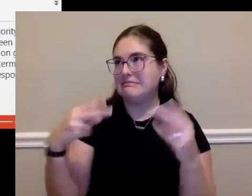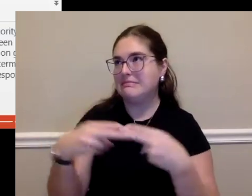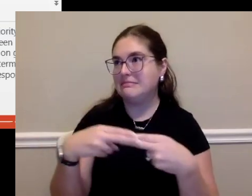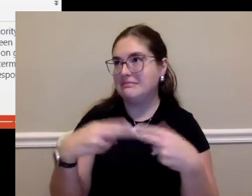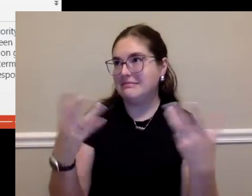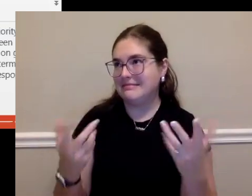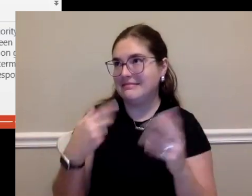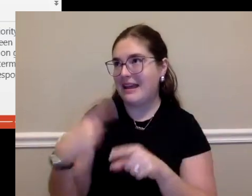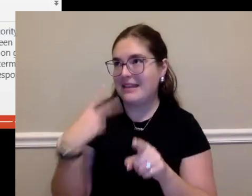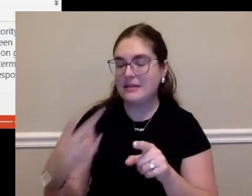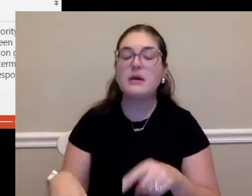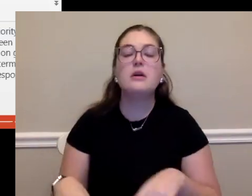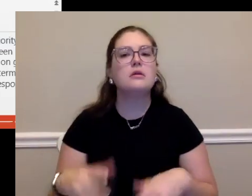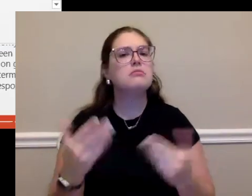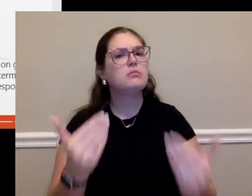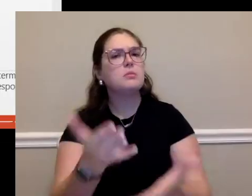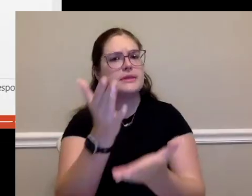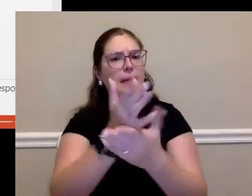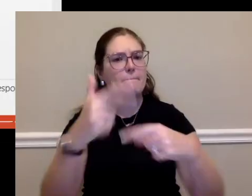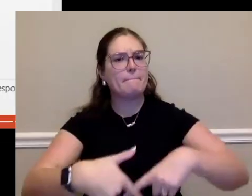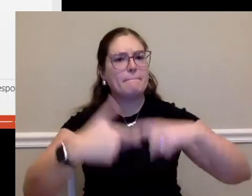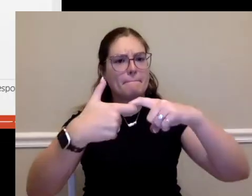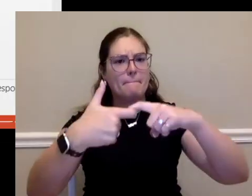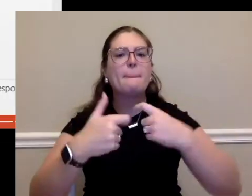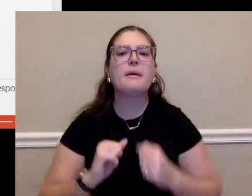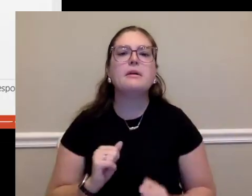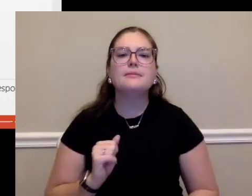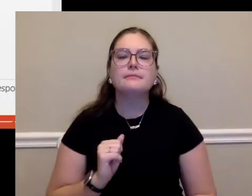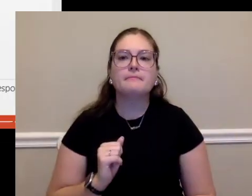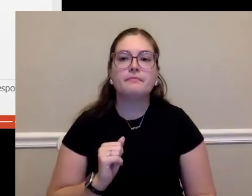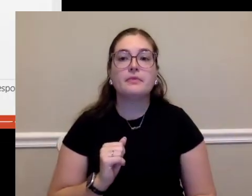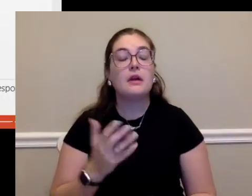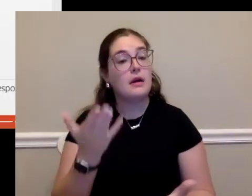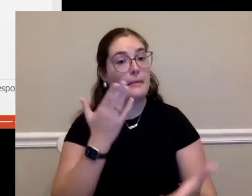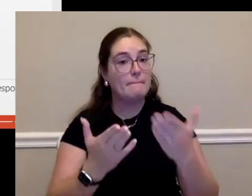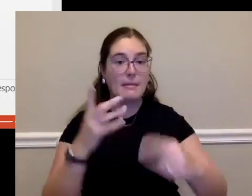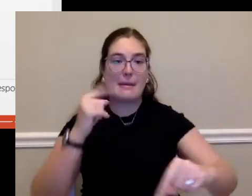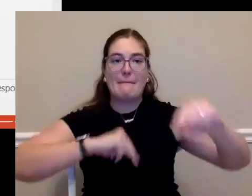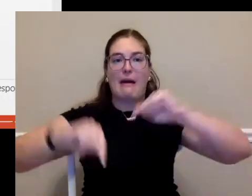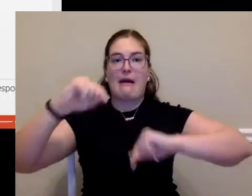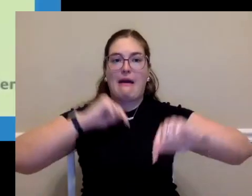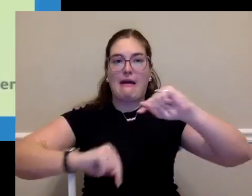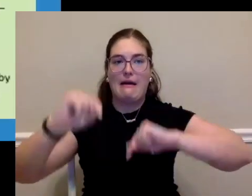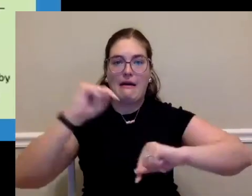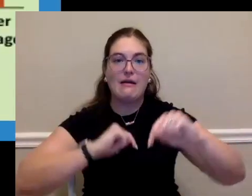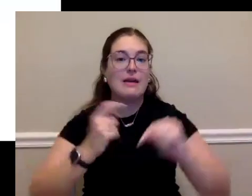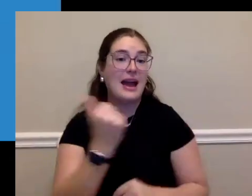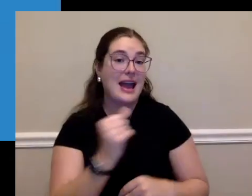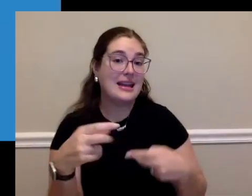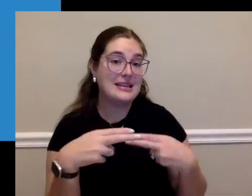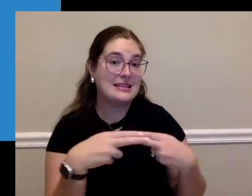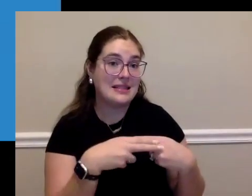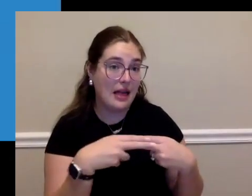but let's stop here then, and what I can do is I can go back to any slides that people want to go